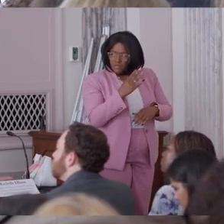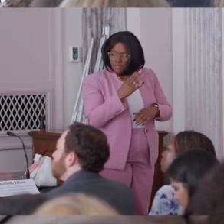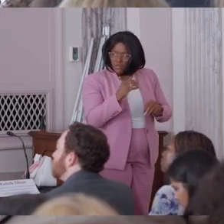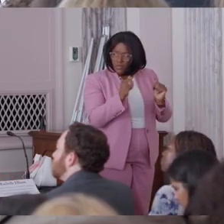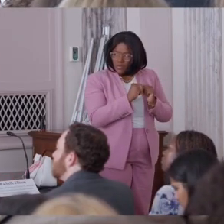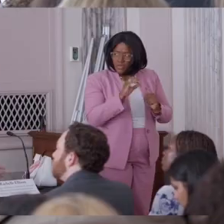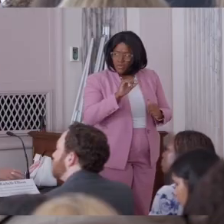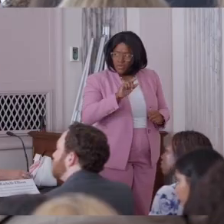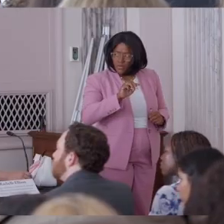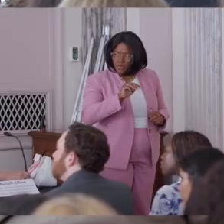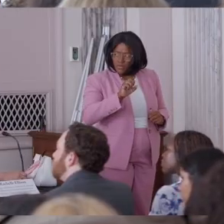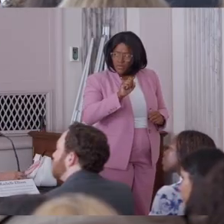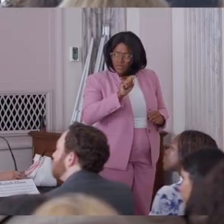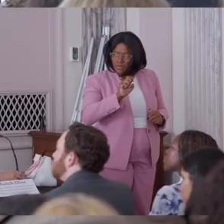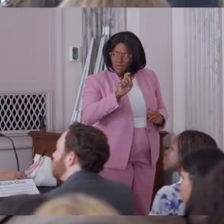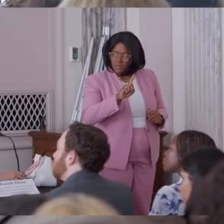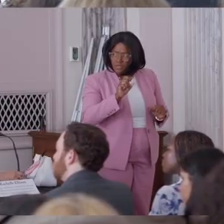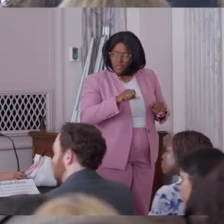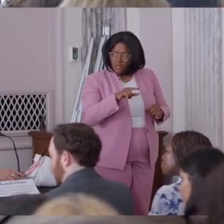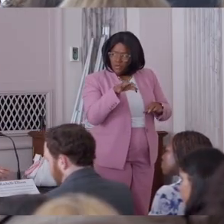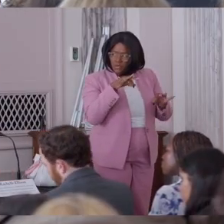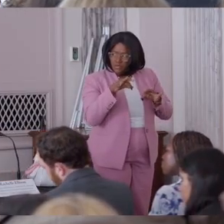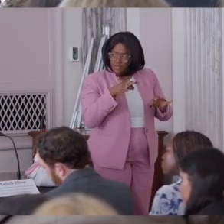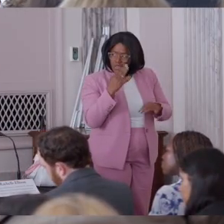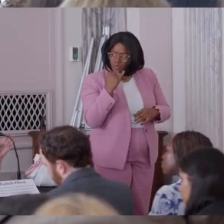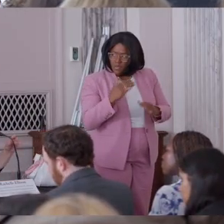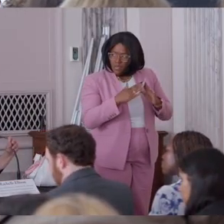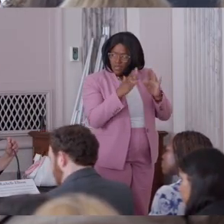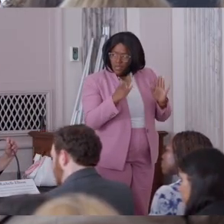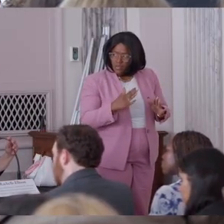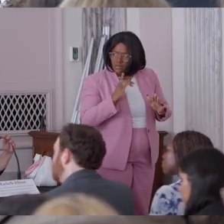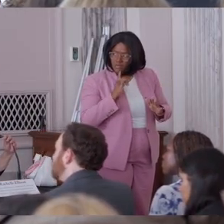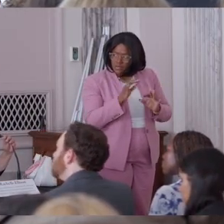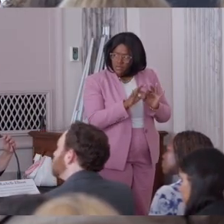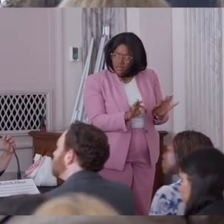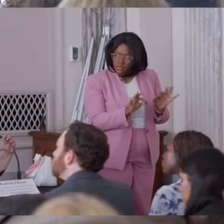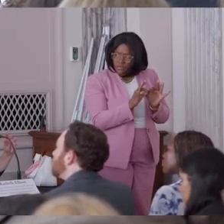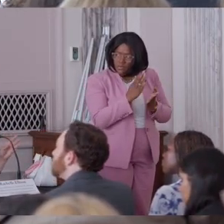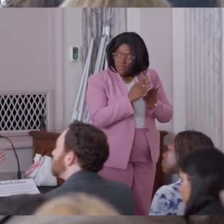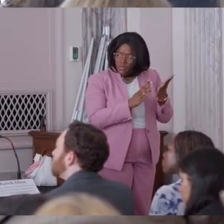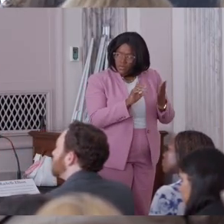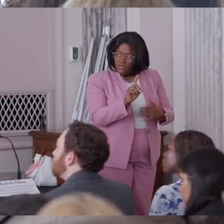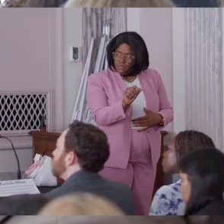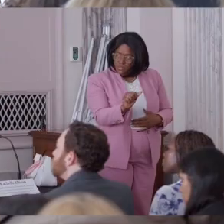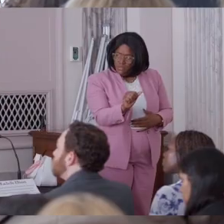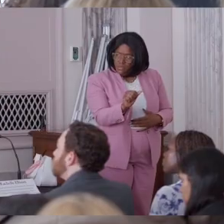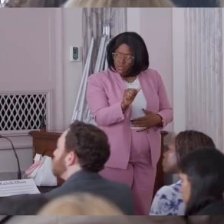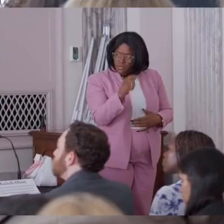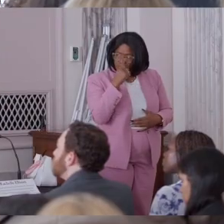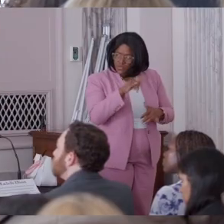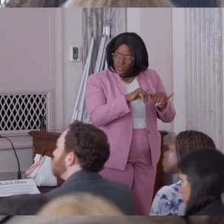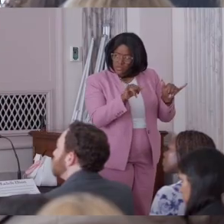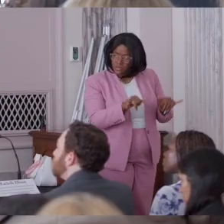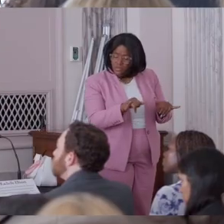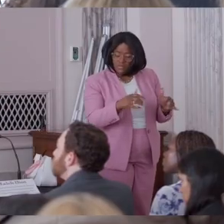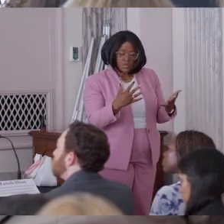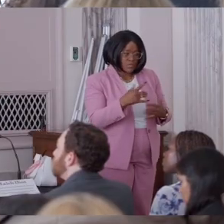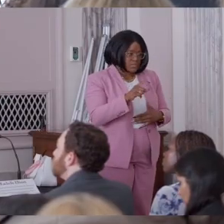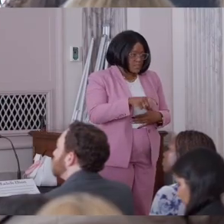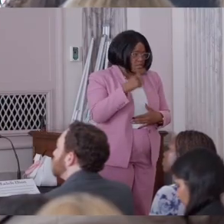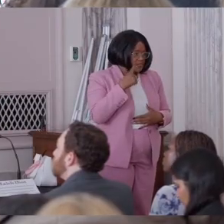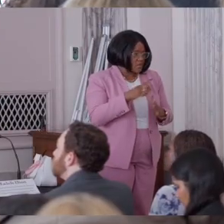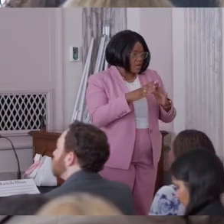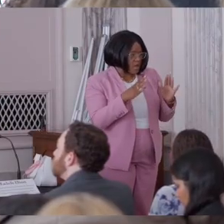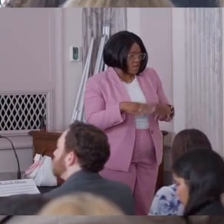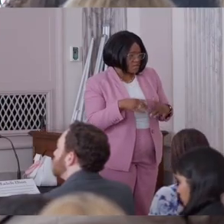Olmstead decision. Can you talk a little bit about why housing is such an important part of disability service systems and what's needed for that housing